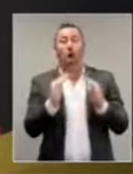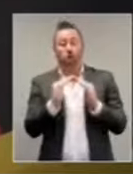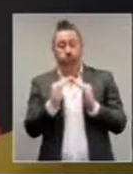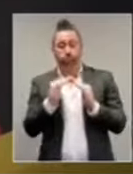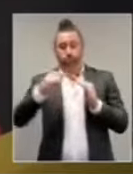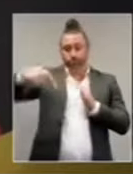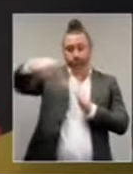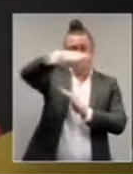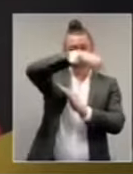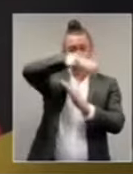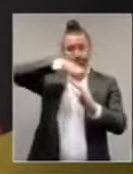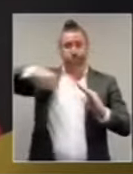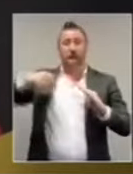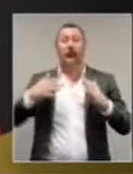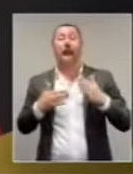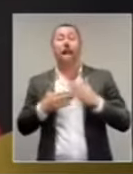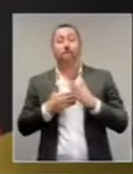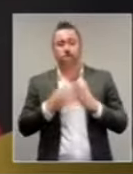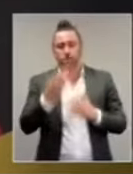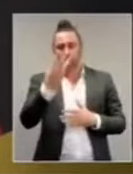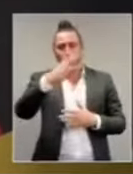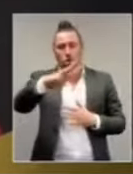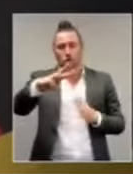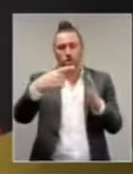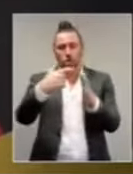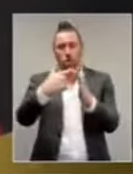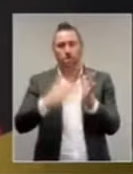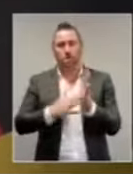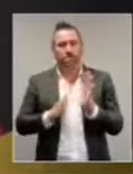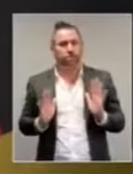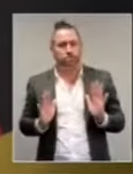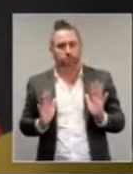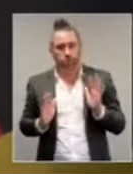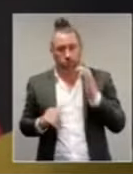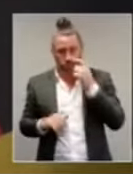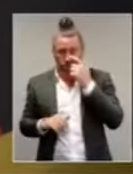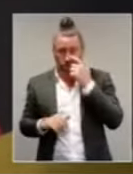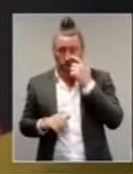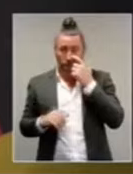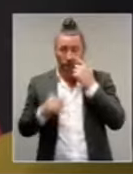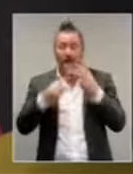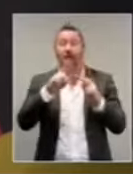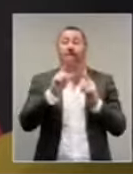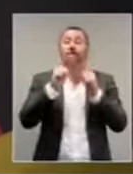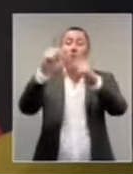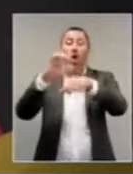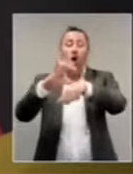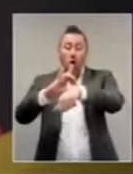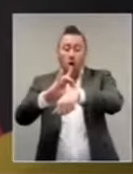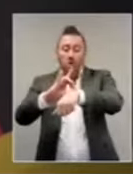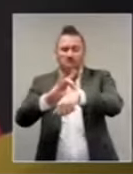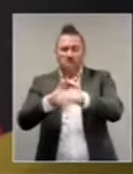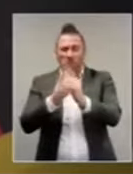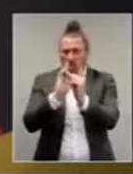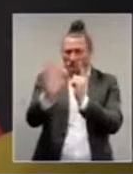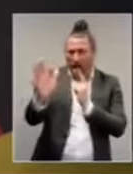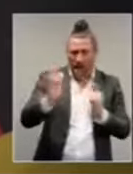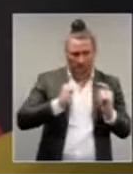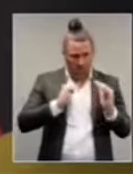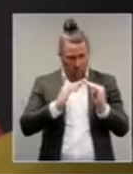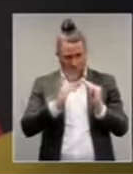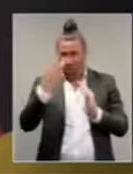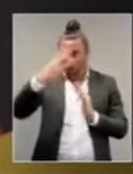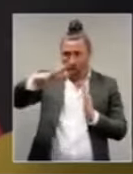for one of the three reasons or the nearest practical destination if you need to go to the hospital as more than 30 kilometers from your home that's